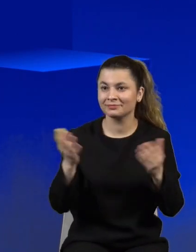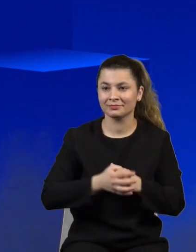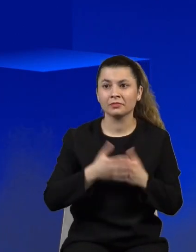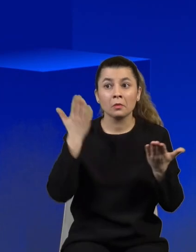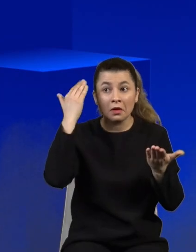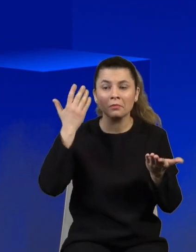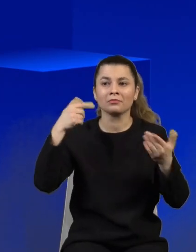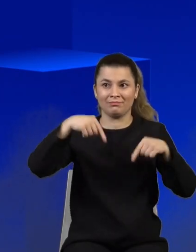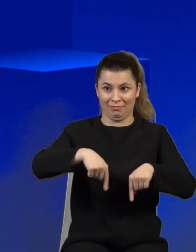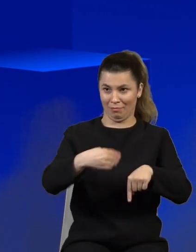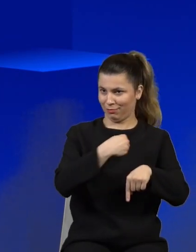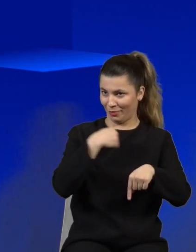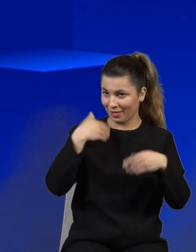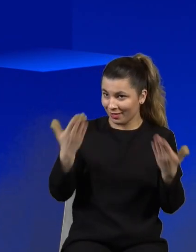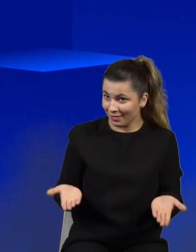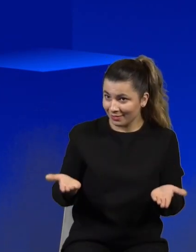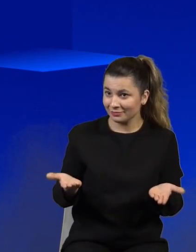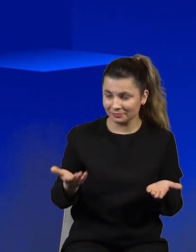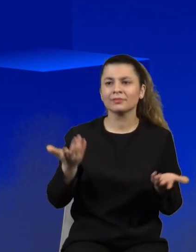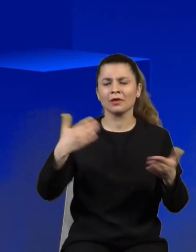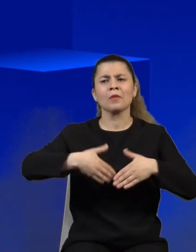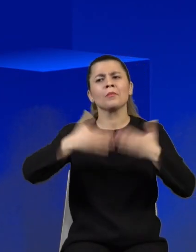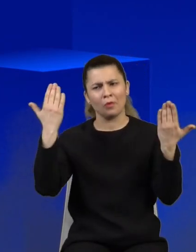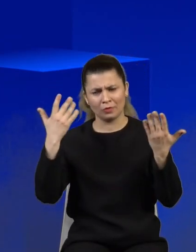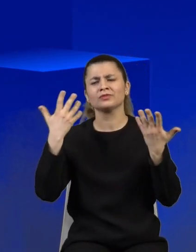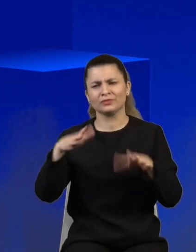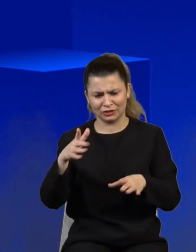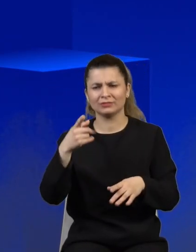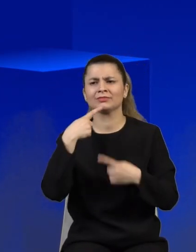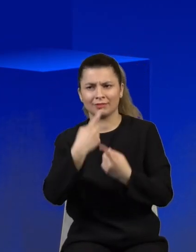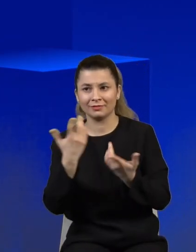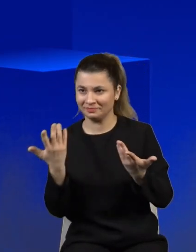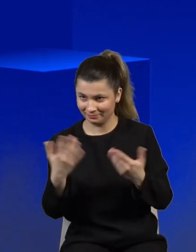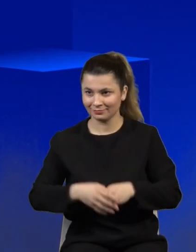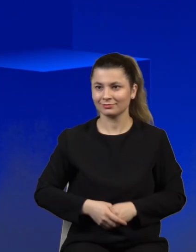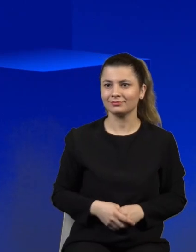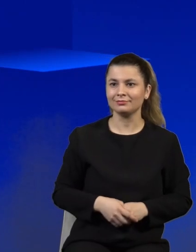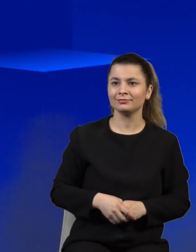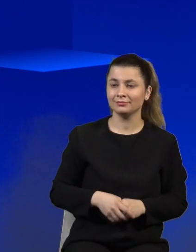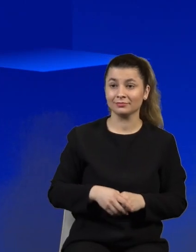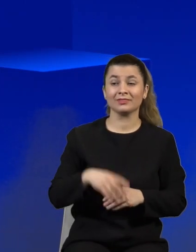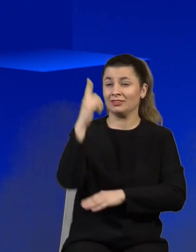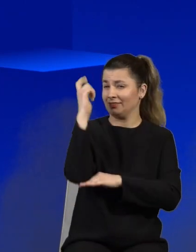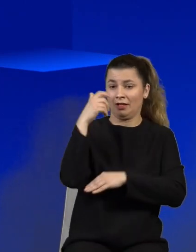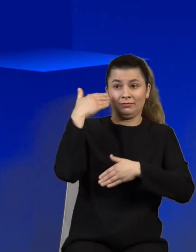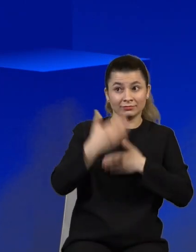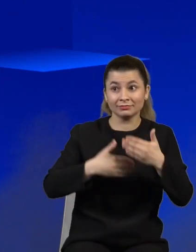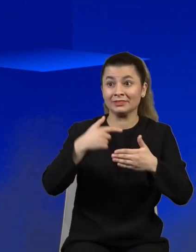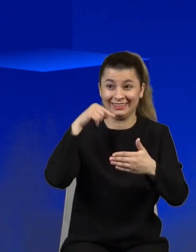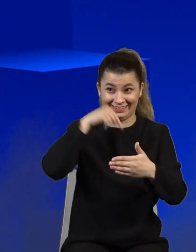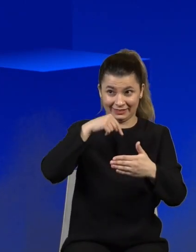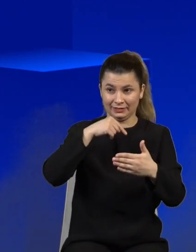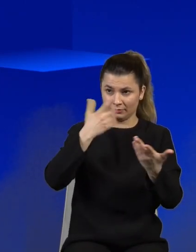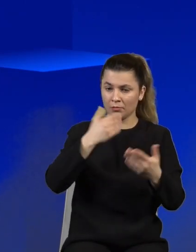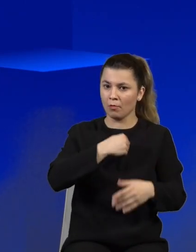that also from the outset that Poland can be mentioned as a